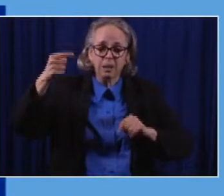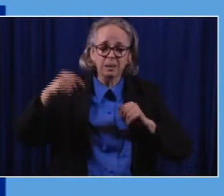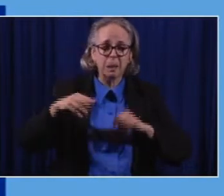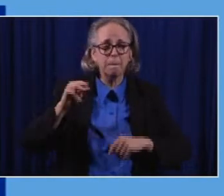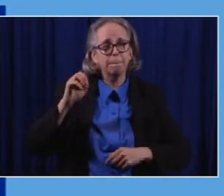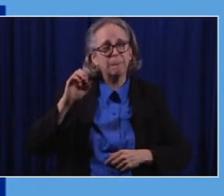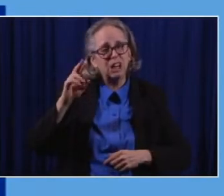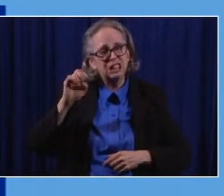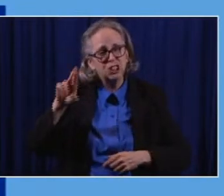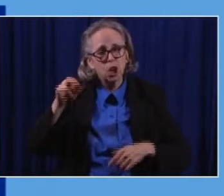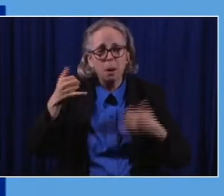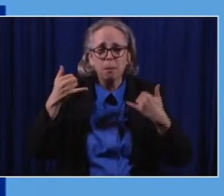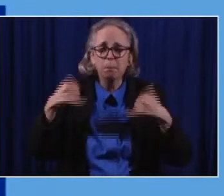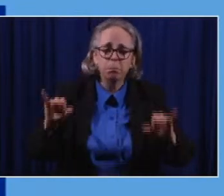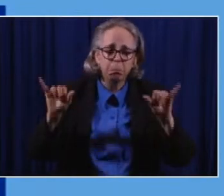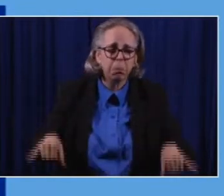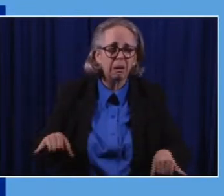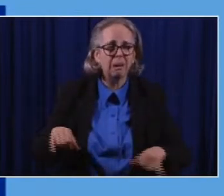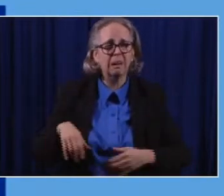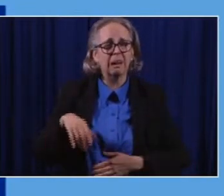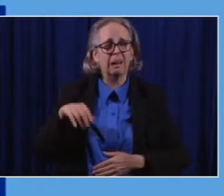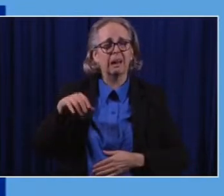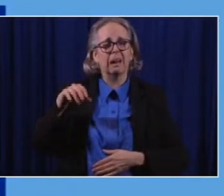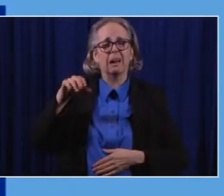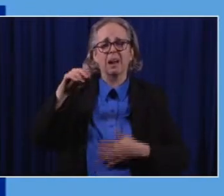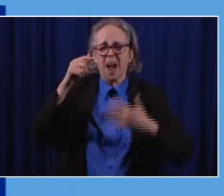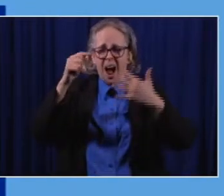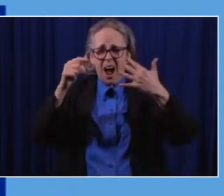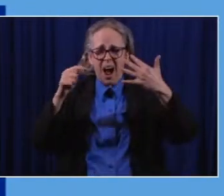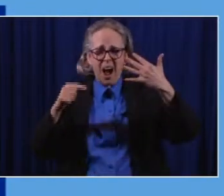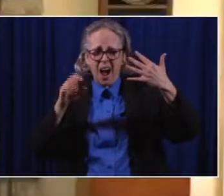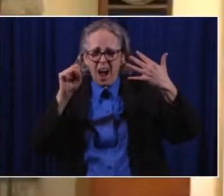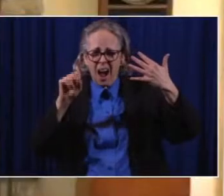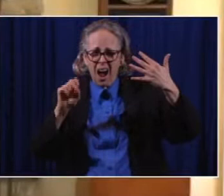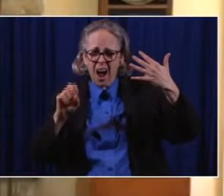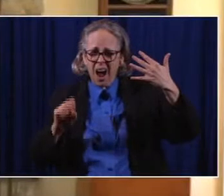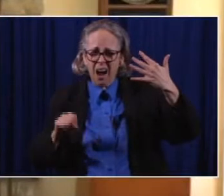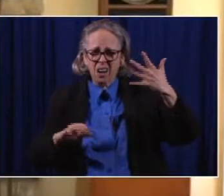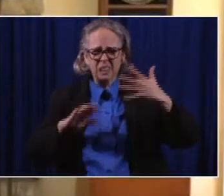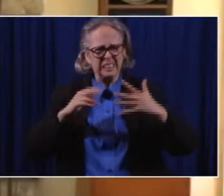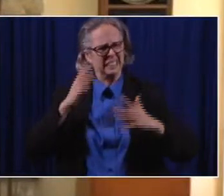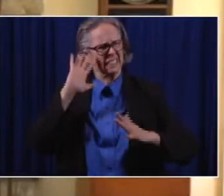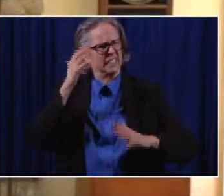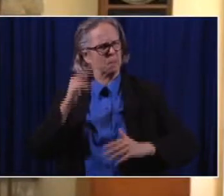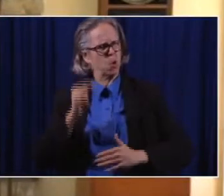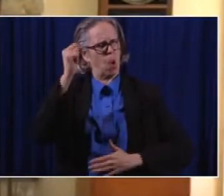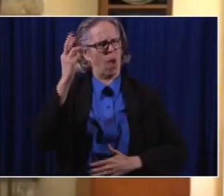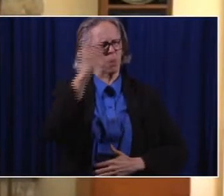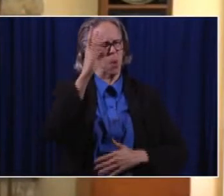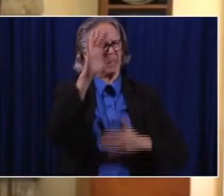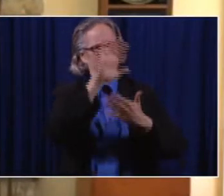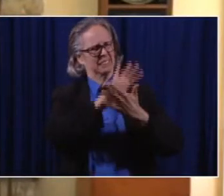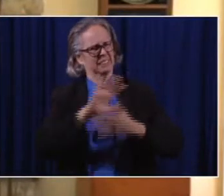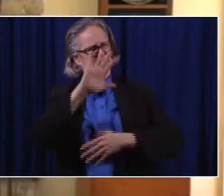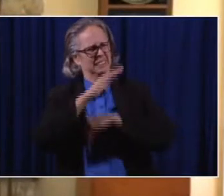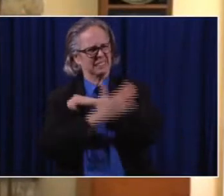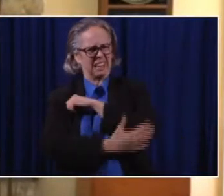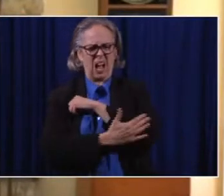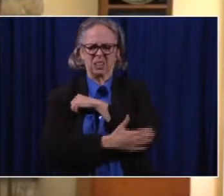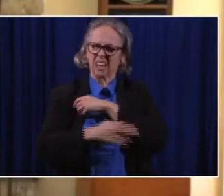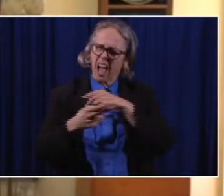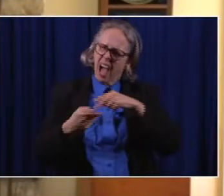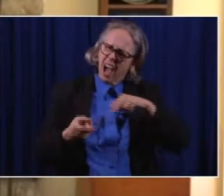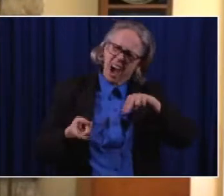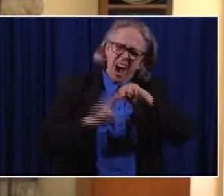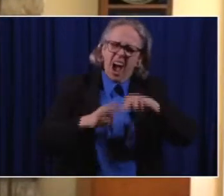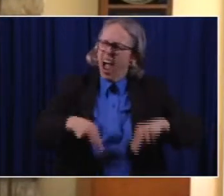Miami. These counties up in the northern part of the state, northwest part of the state, very, very high, even down to Miami is